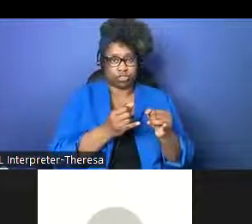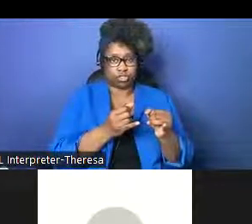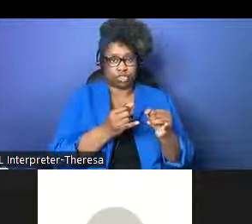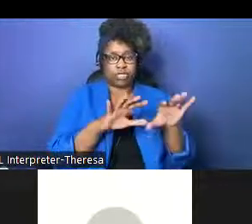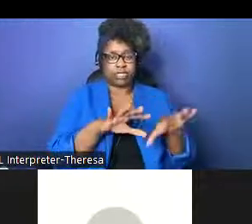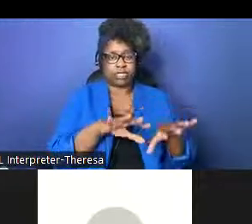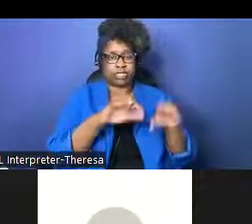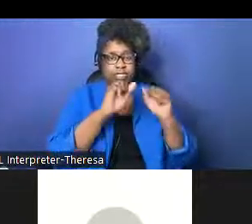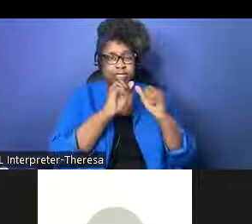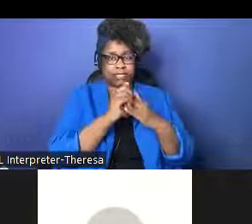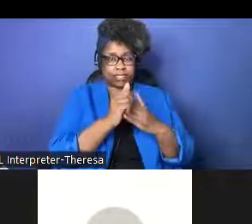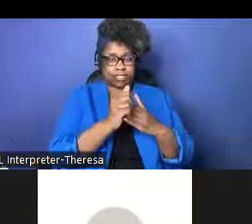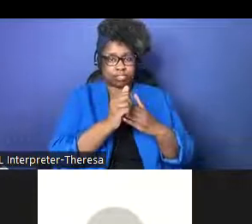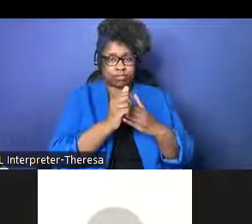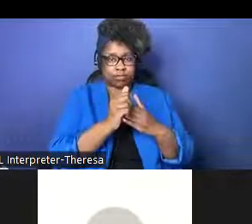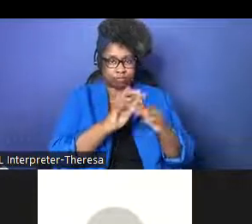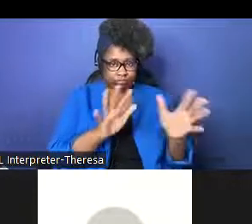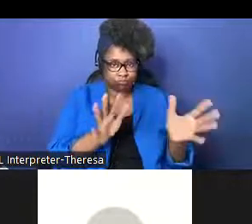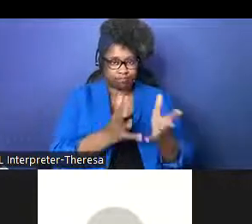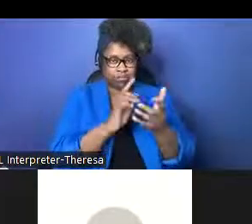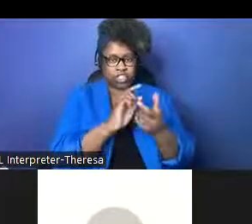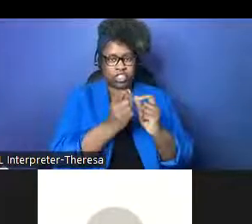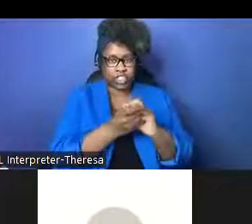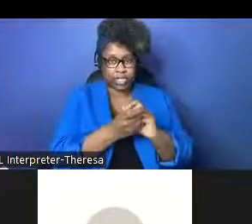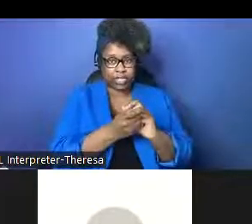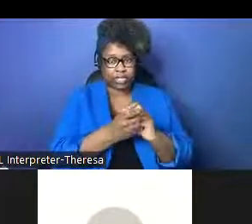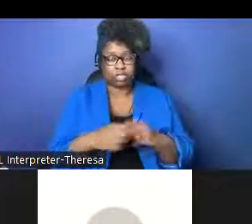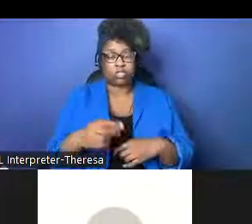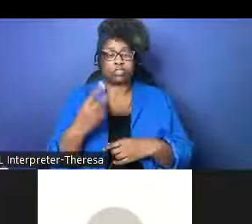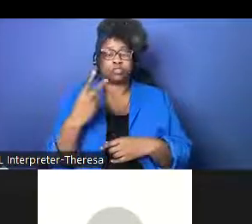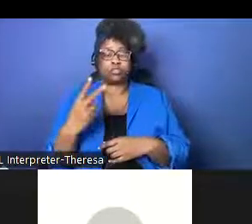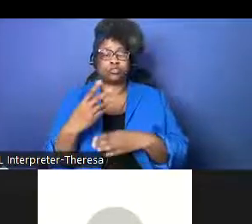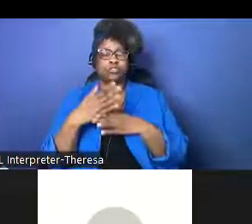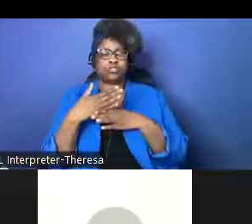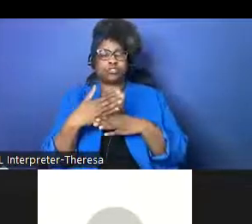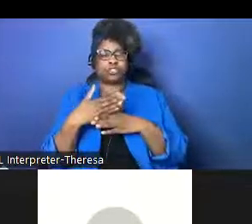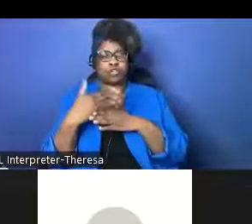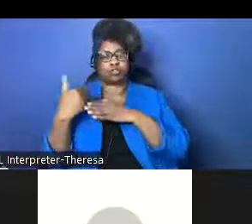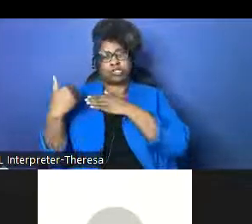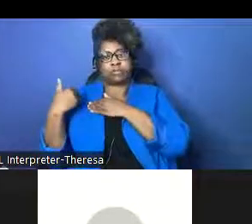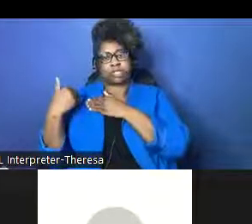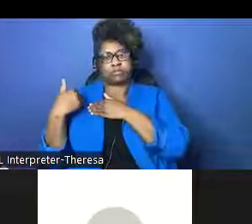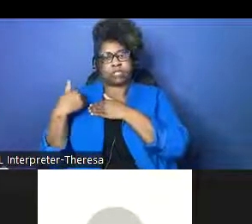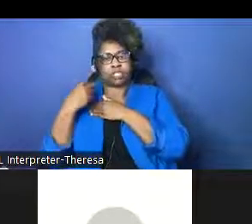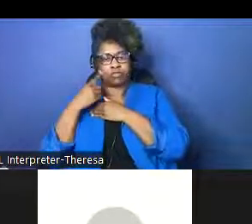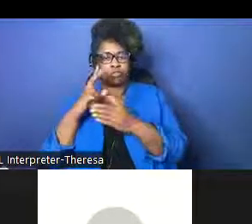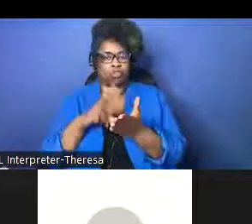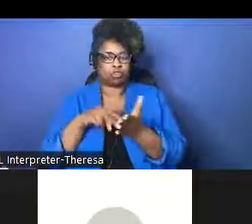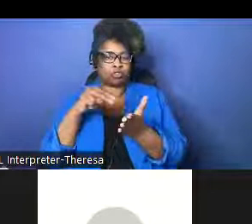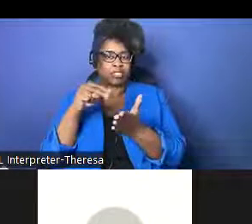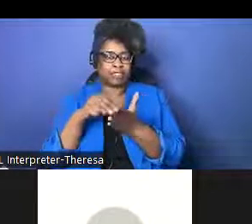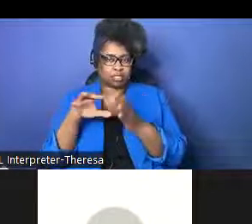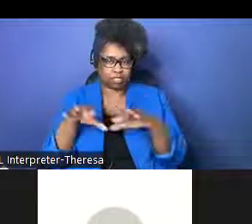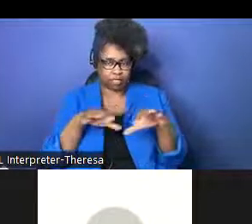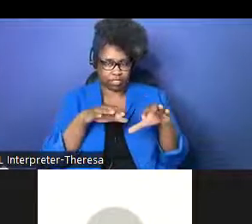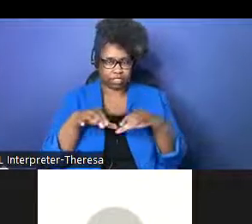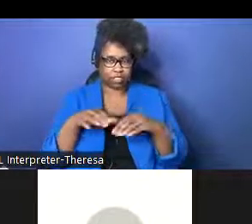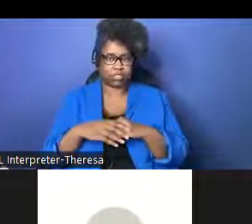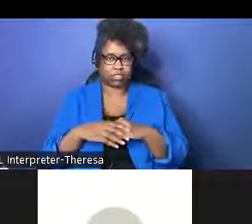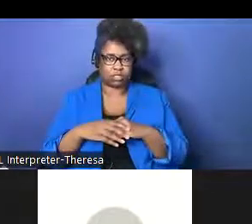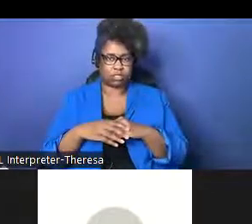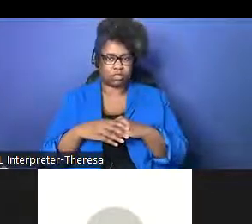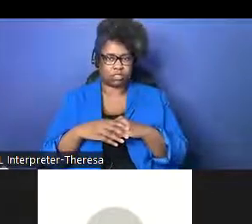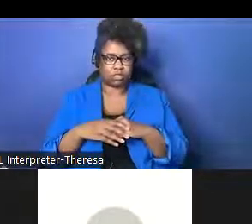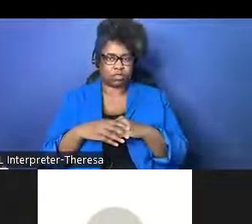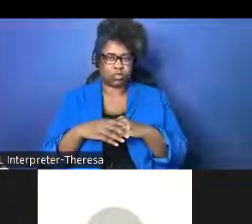initiative and driving change to a shared responsibility for resilience actions. So we're all in the same proverbial